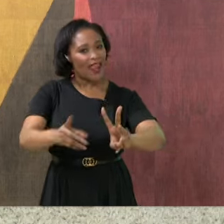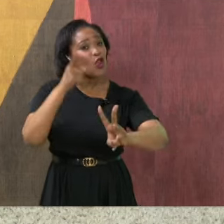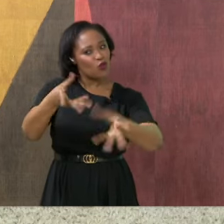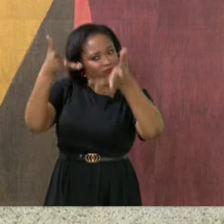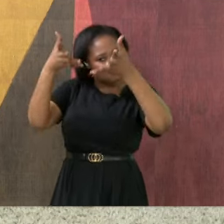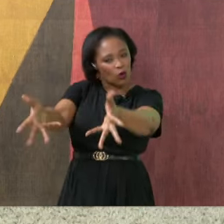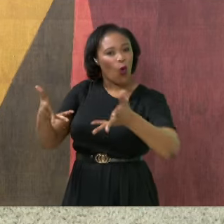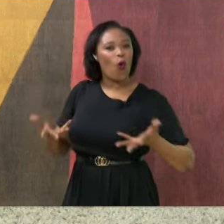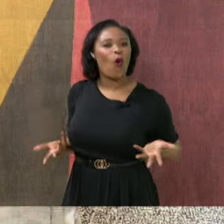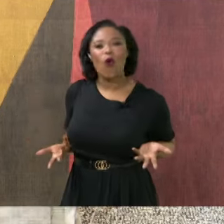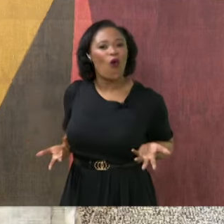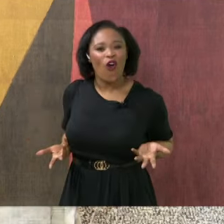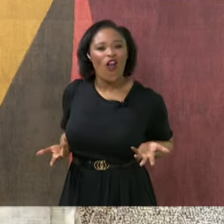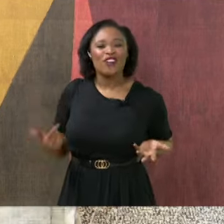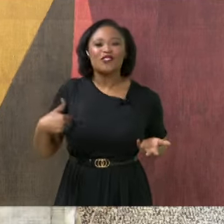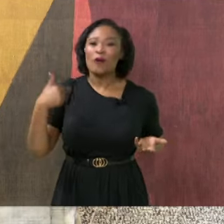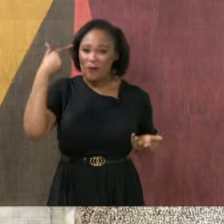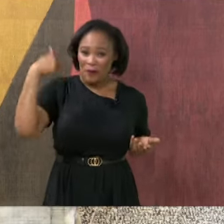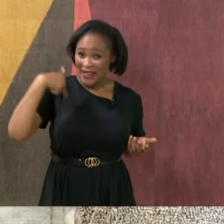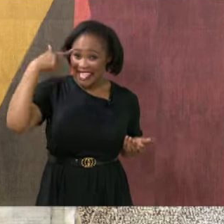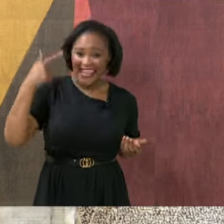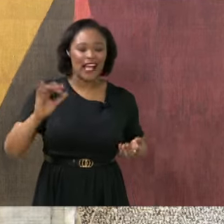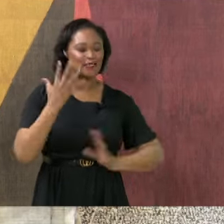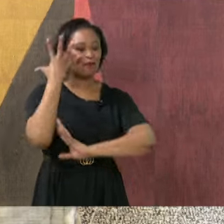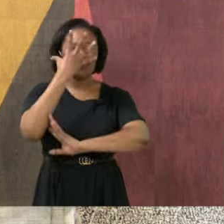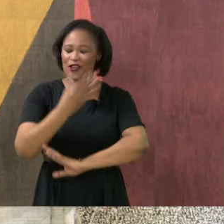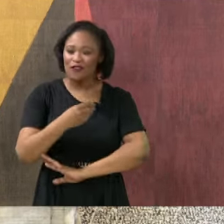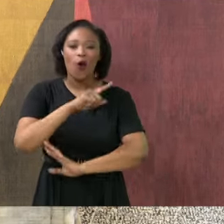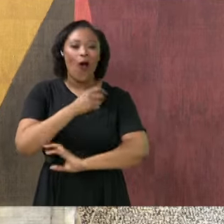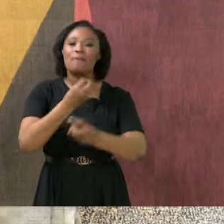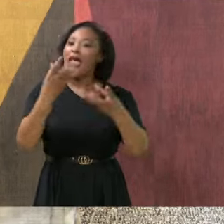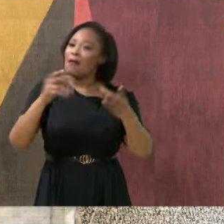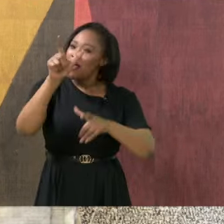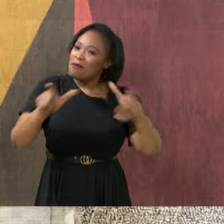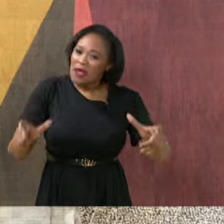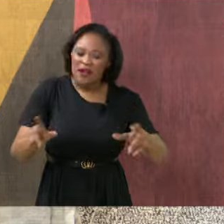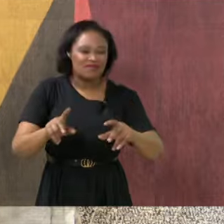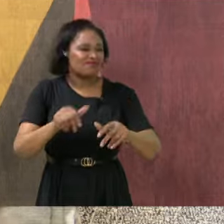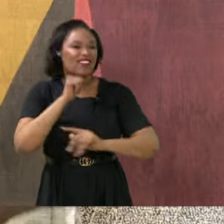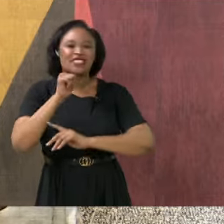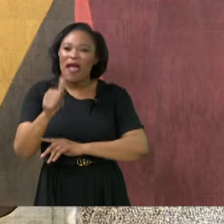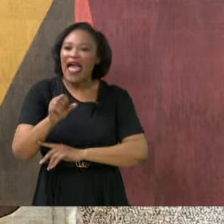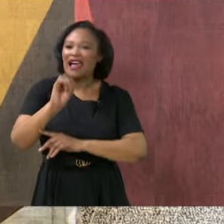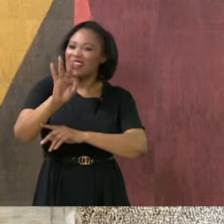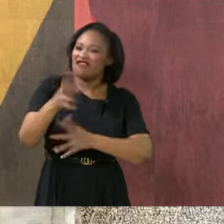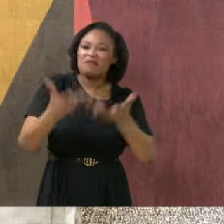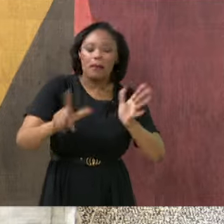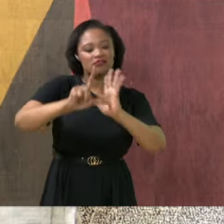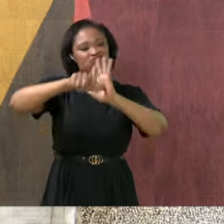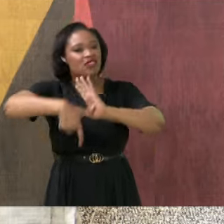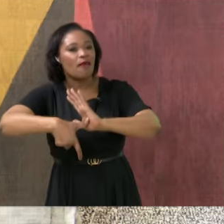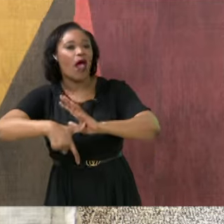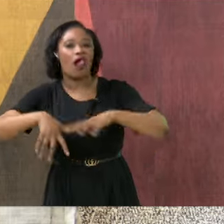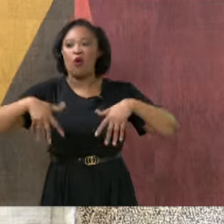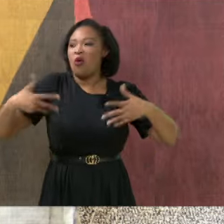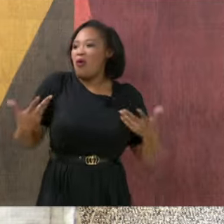you are, bringing that inclusivity. And I think that it is so beautiful that you're allowing so many people, whether it is them being differently abled or just,